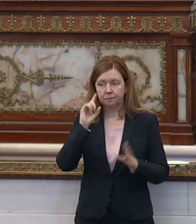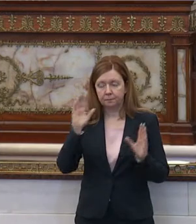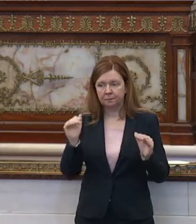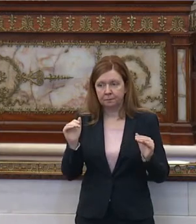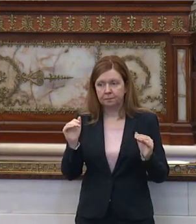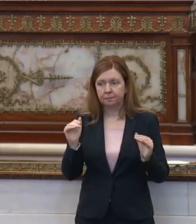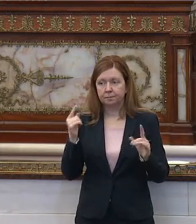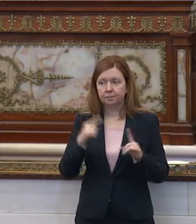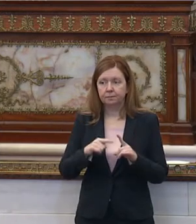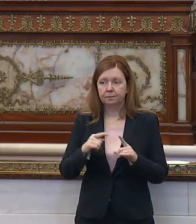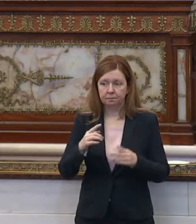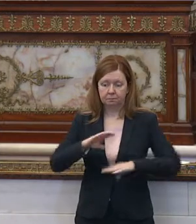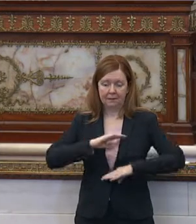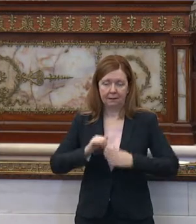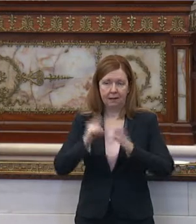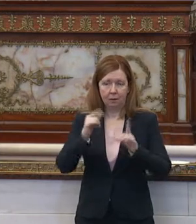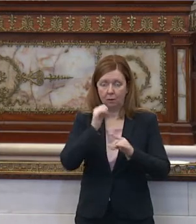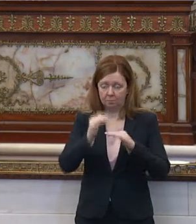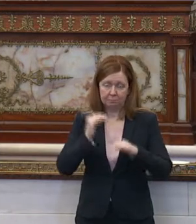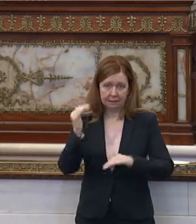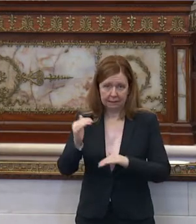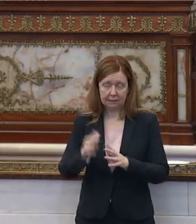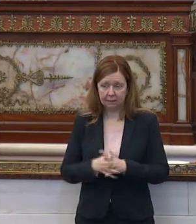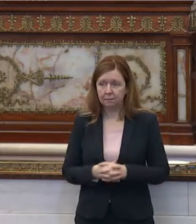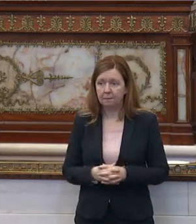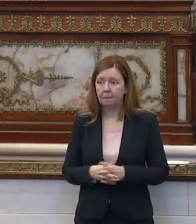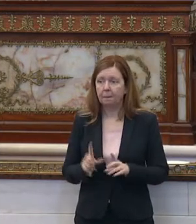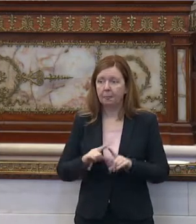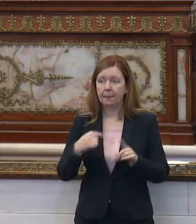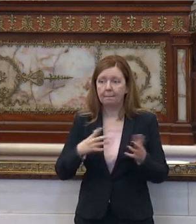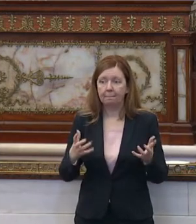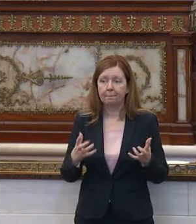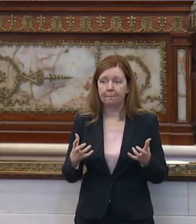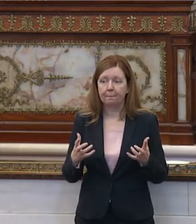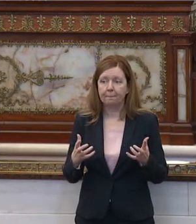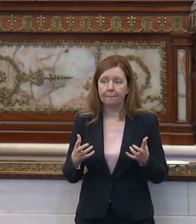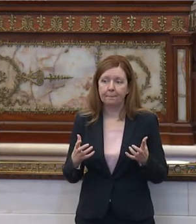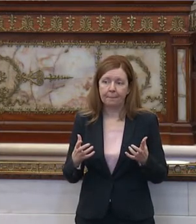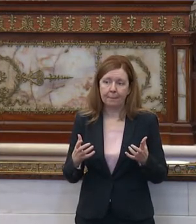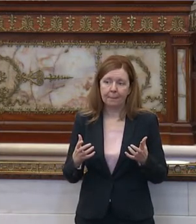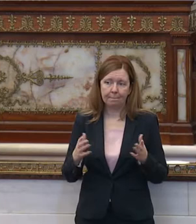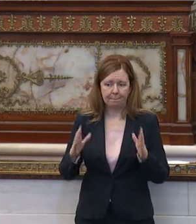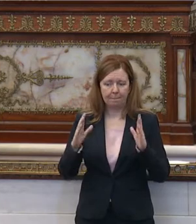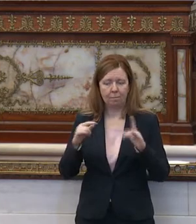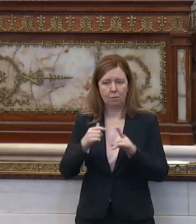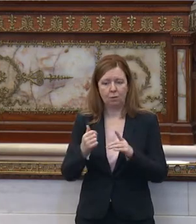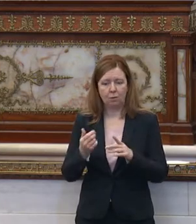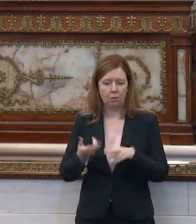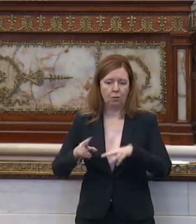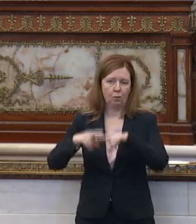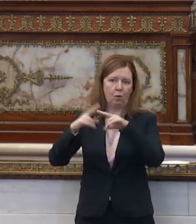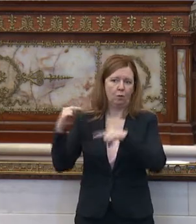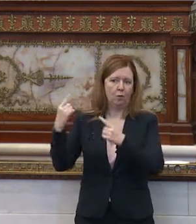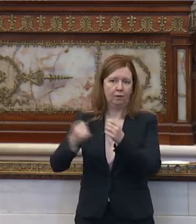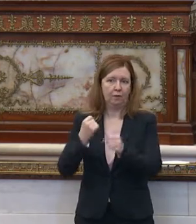to meet that goal, if not exceed it, but we do want to just bring some attention to the growth we've had over the